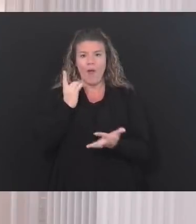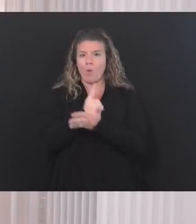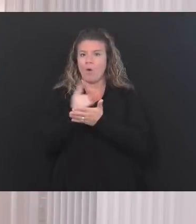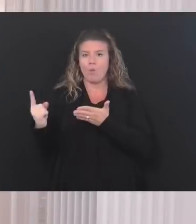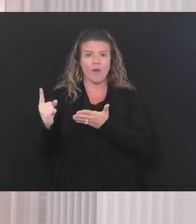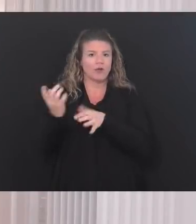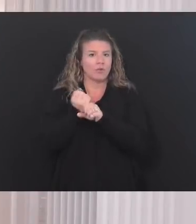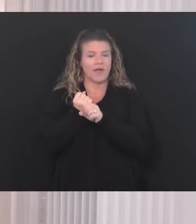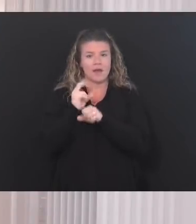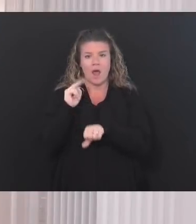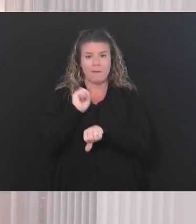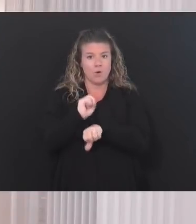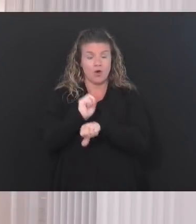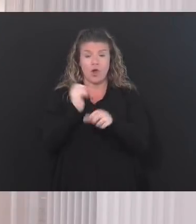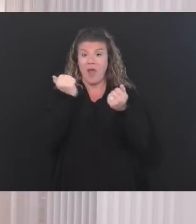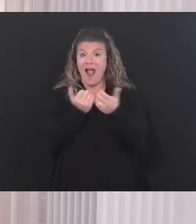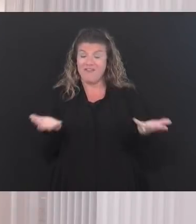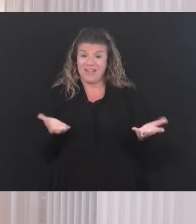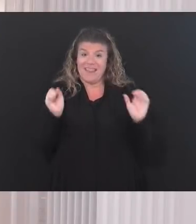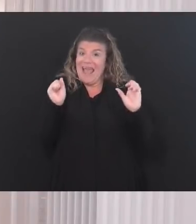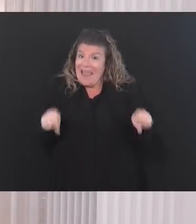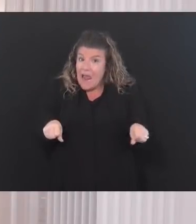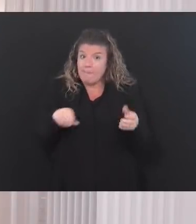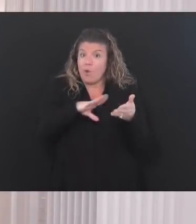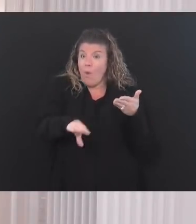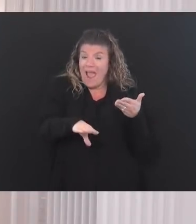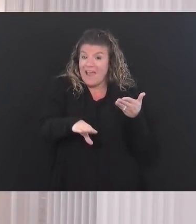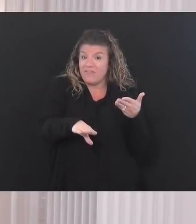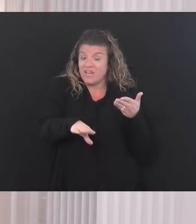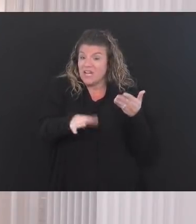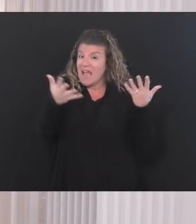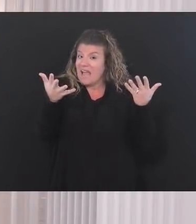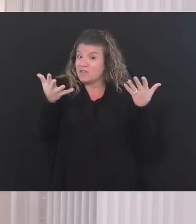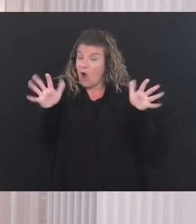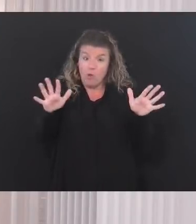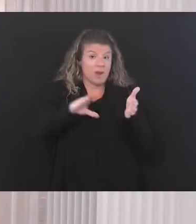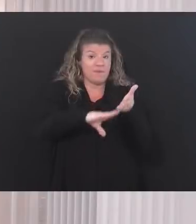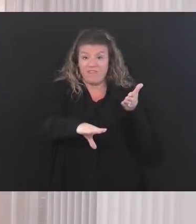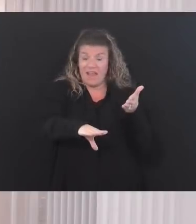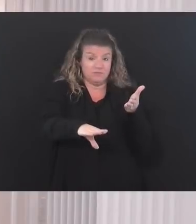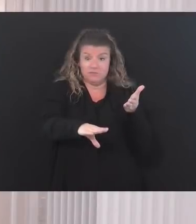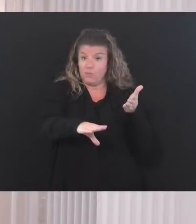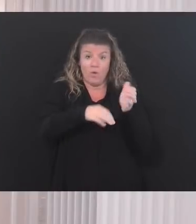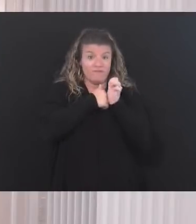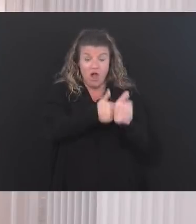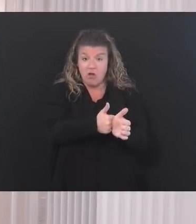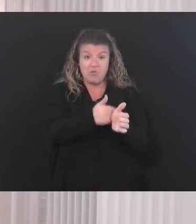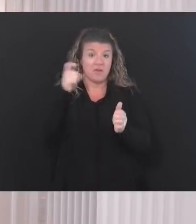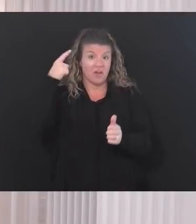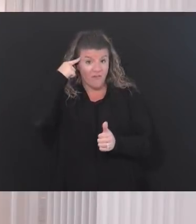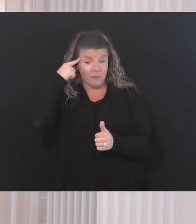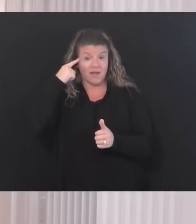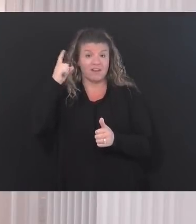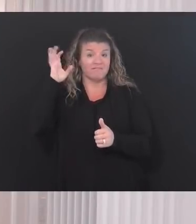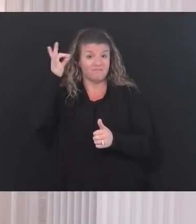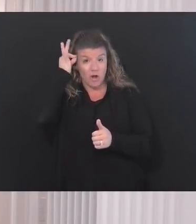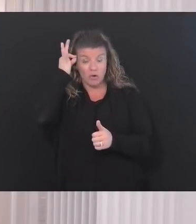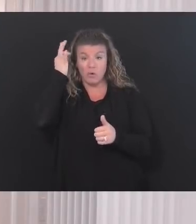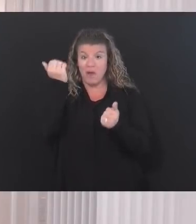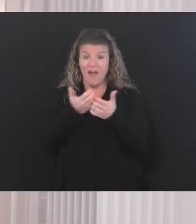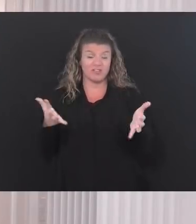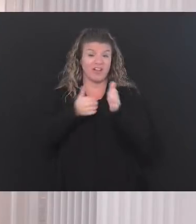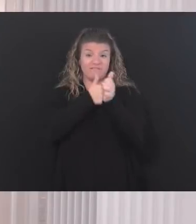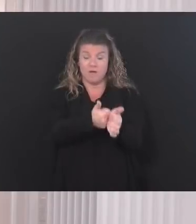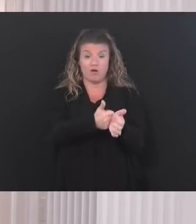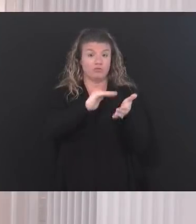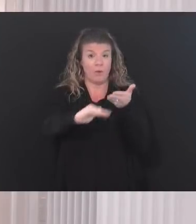their unemployment. So everything that could be waived and still comply with federal law, the governor directed that, and he signed that into an order for the